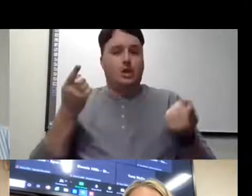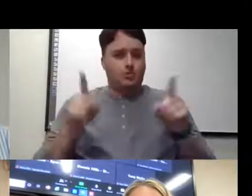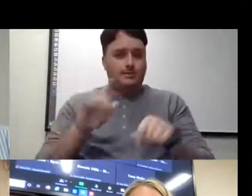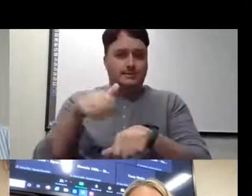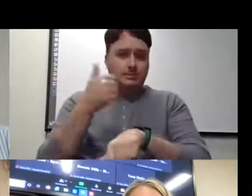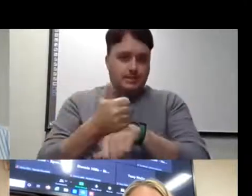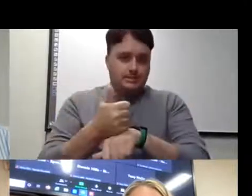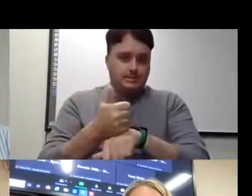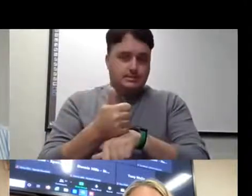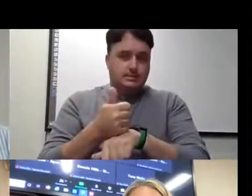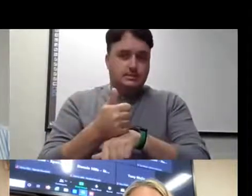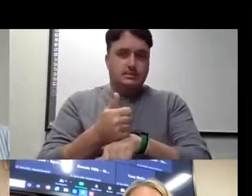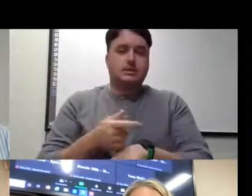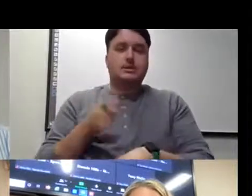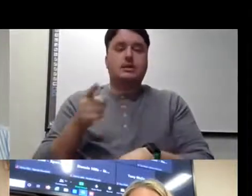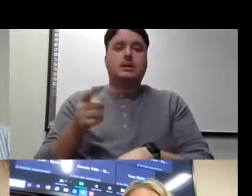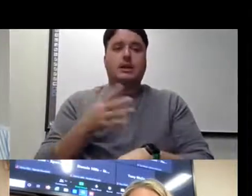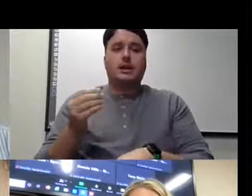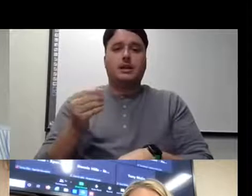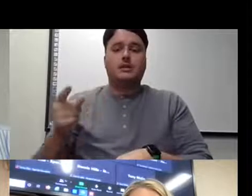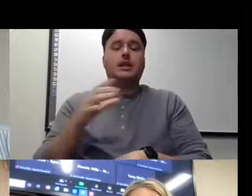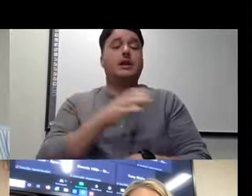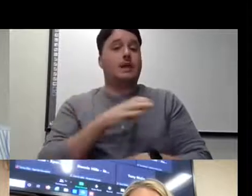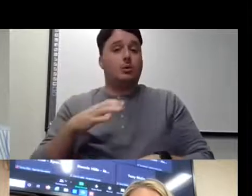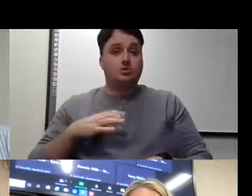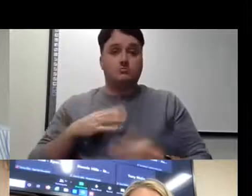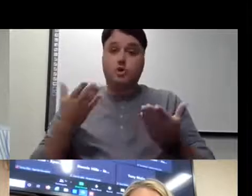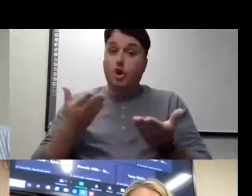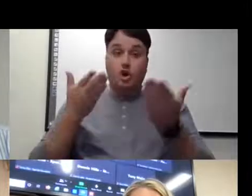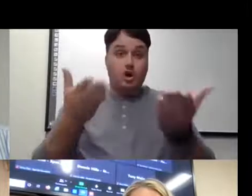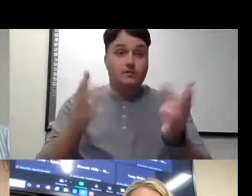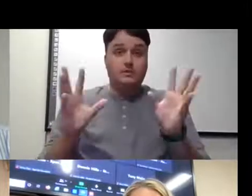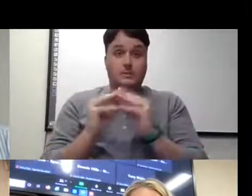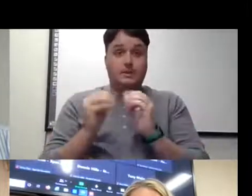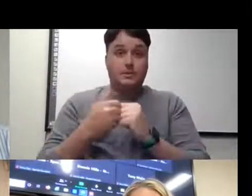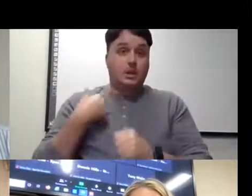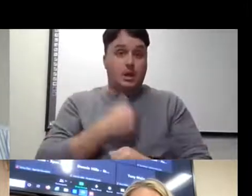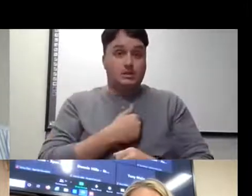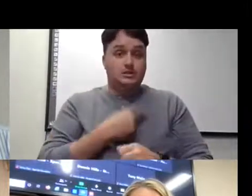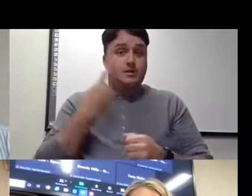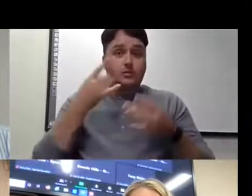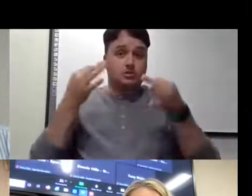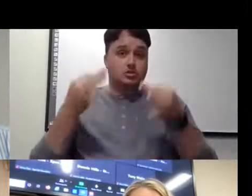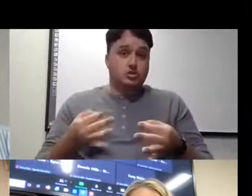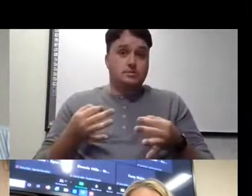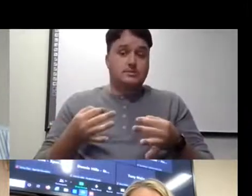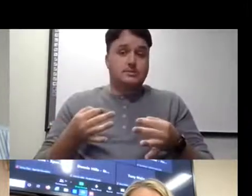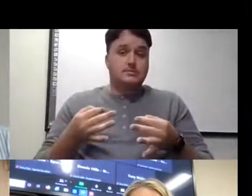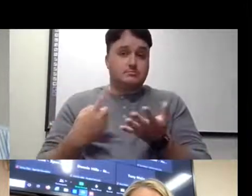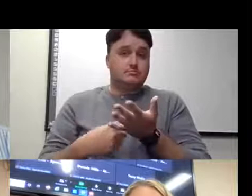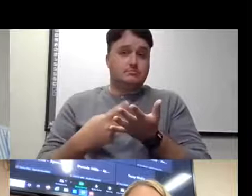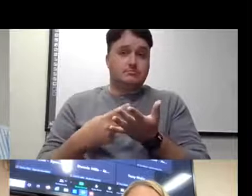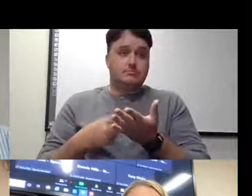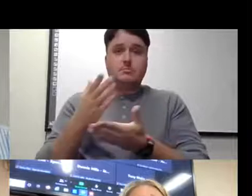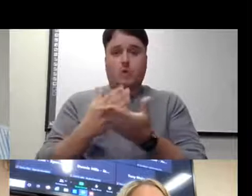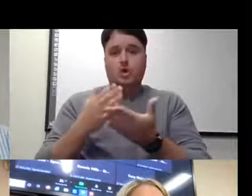place. And the council has generously offered to meet with us to discuss the components